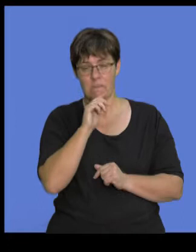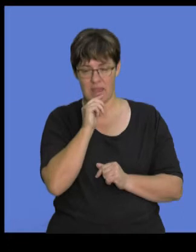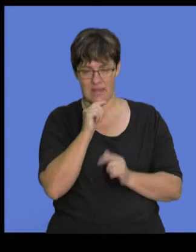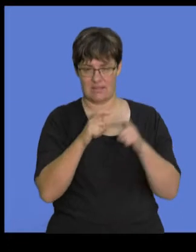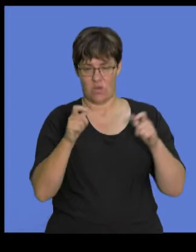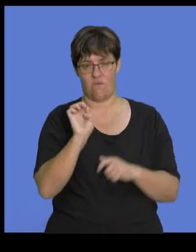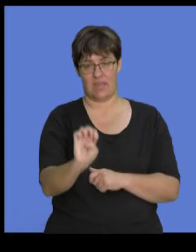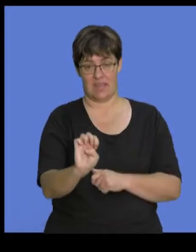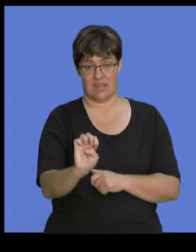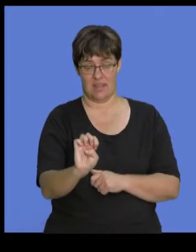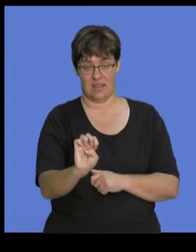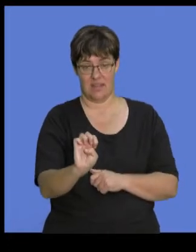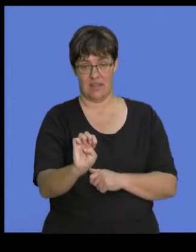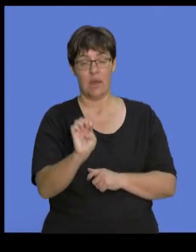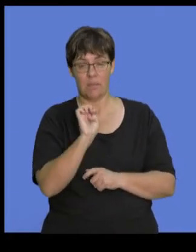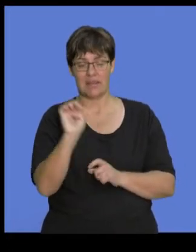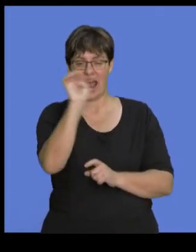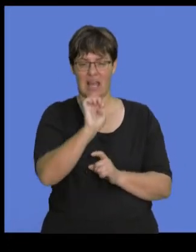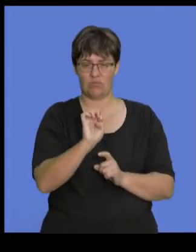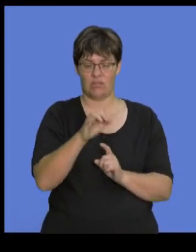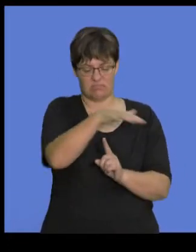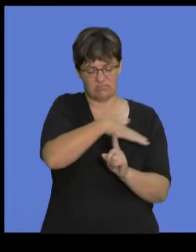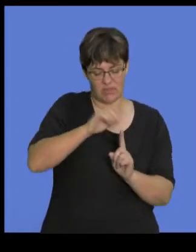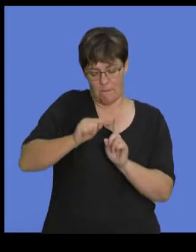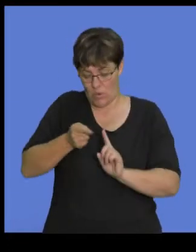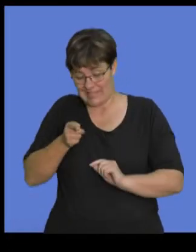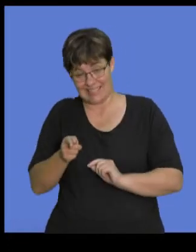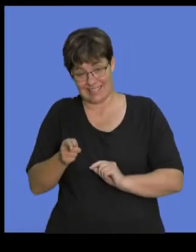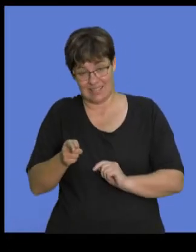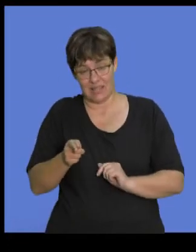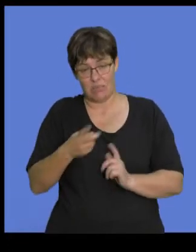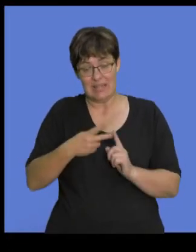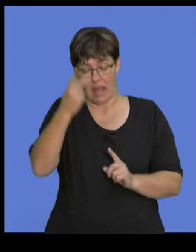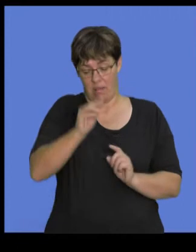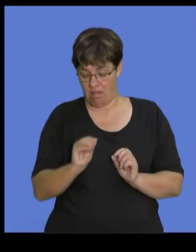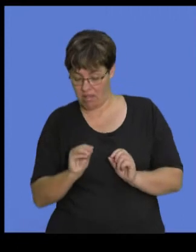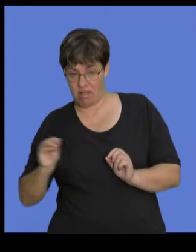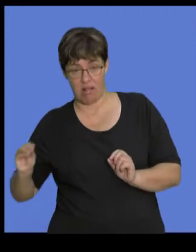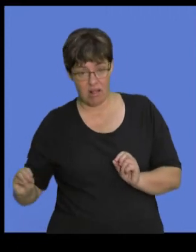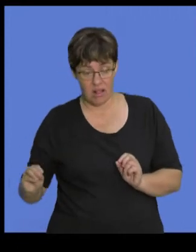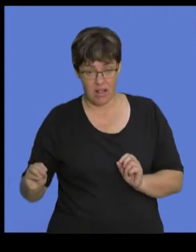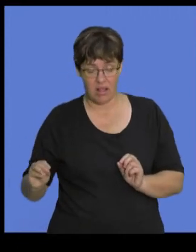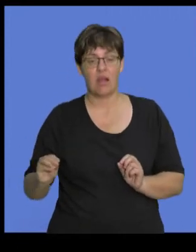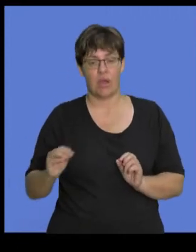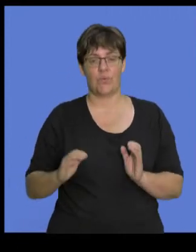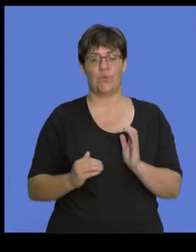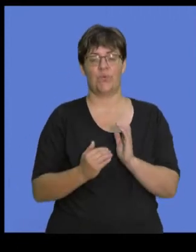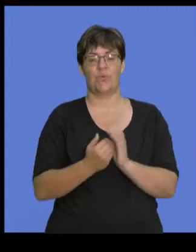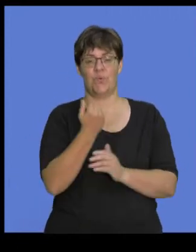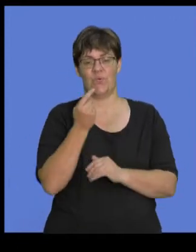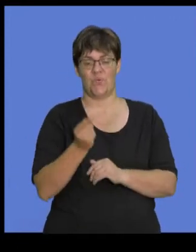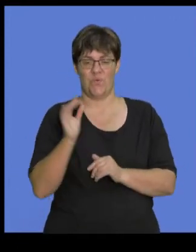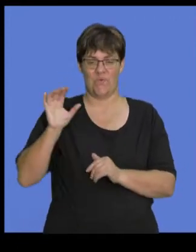words. That's our magnitude of E, which is electric field at a point. So if we double the distance, what happens there? We get